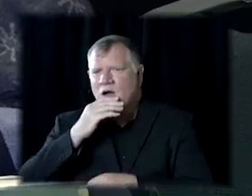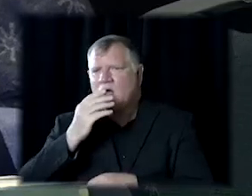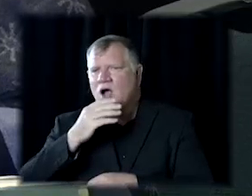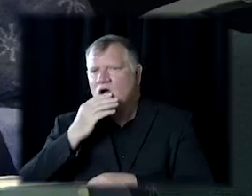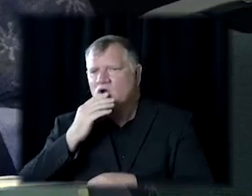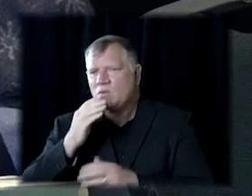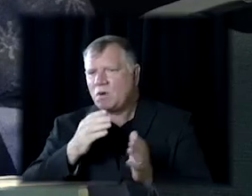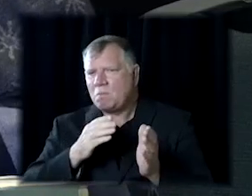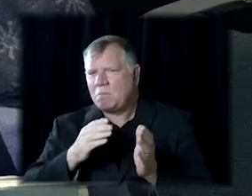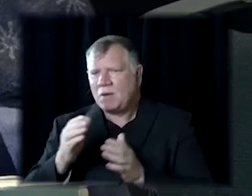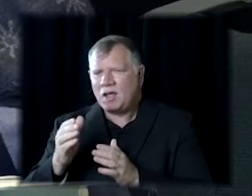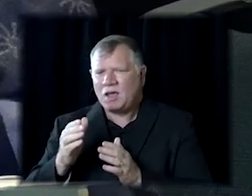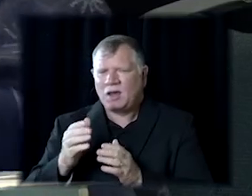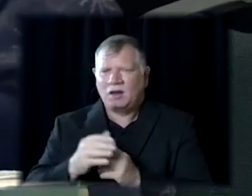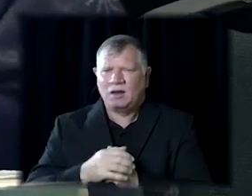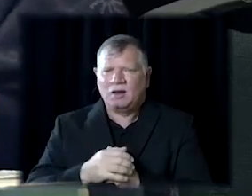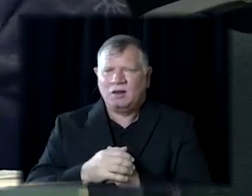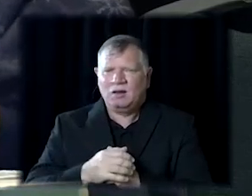plan.